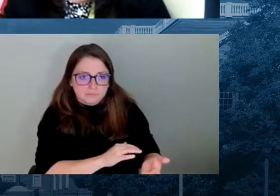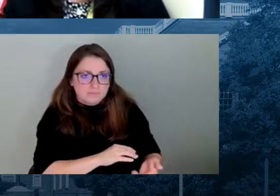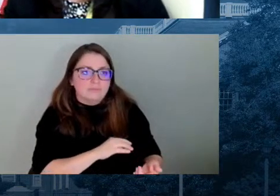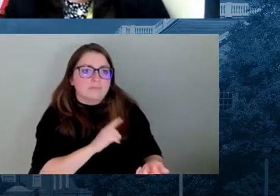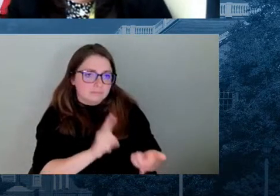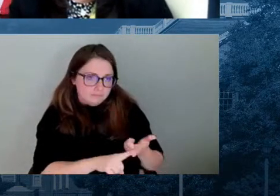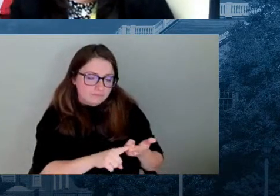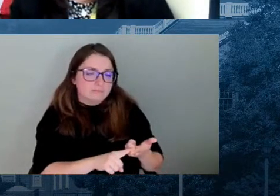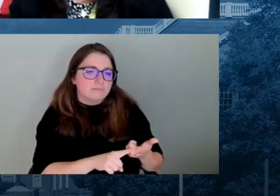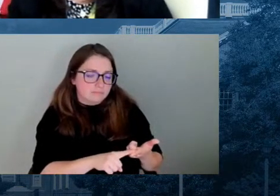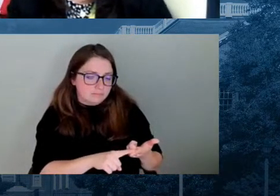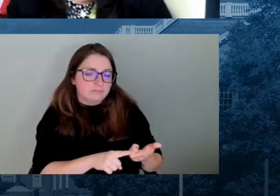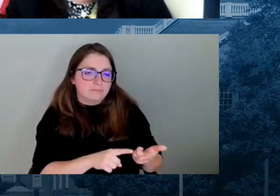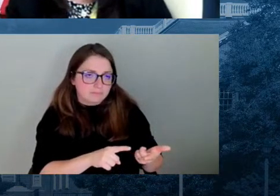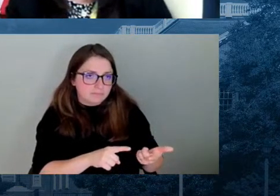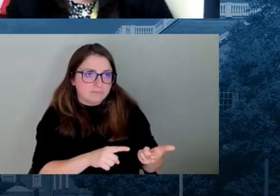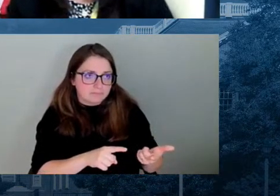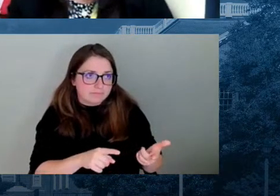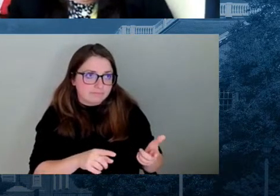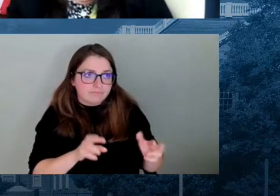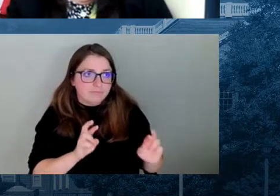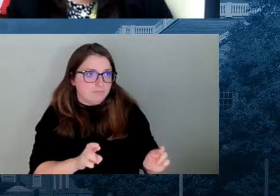otherwise.